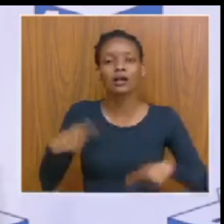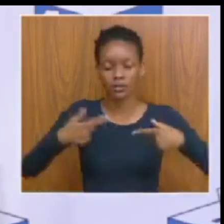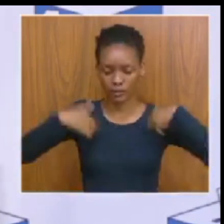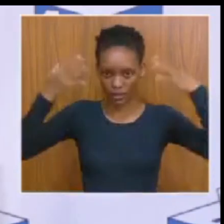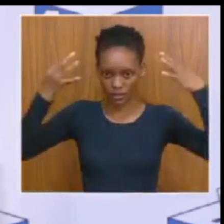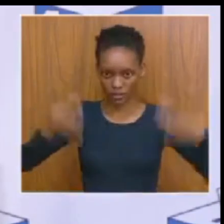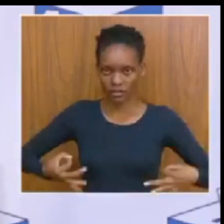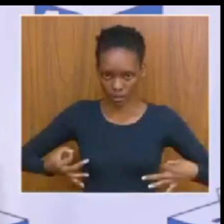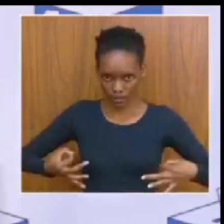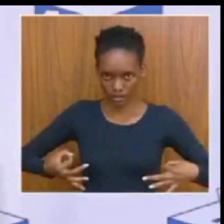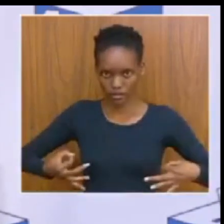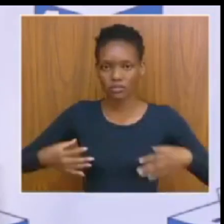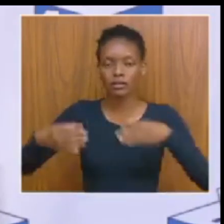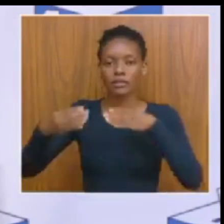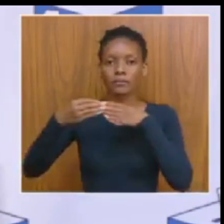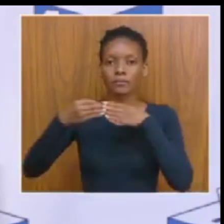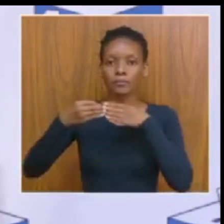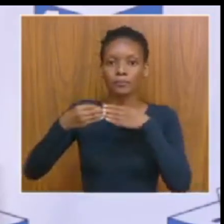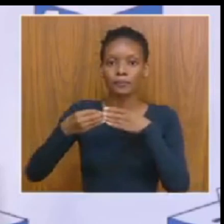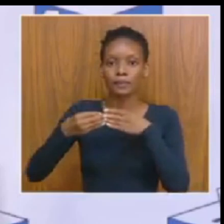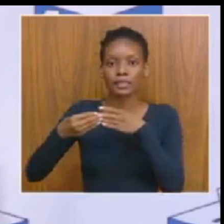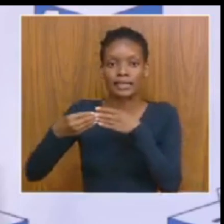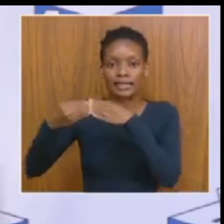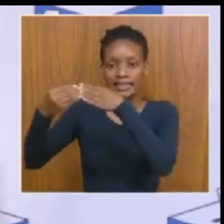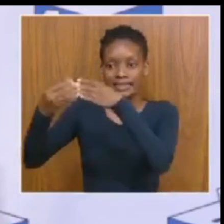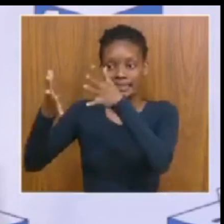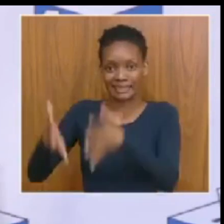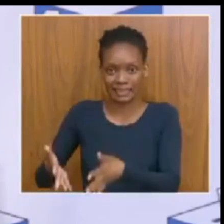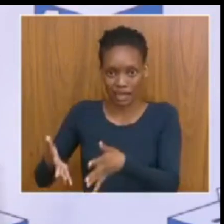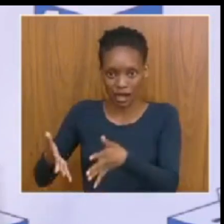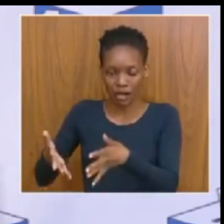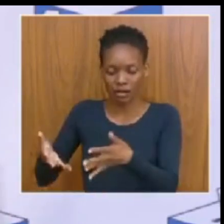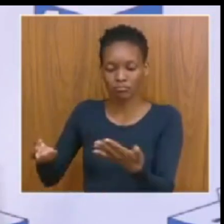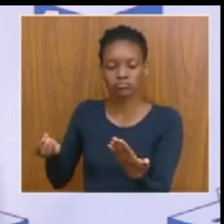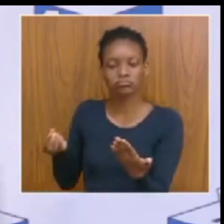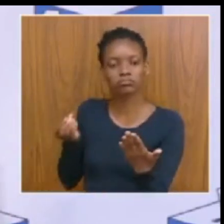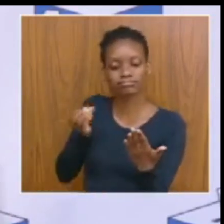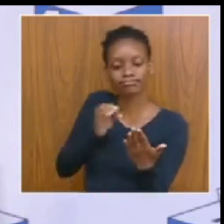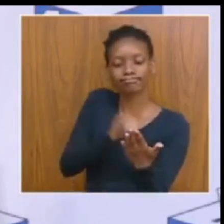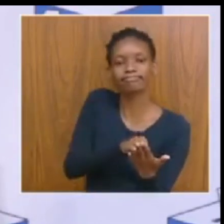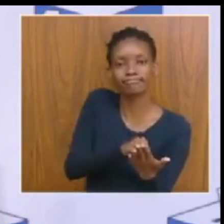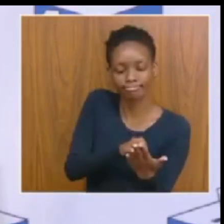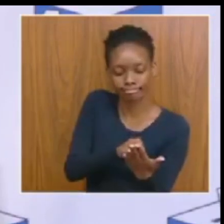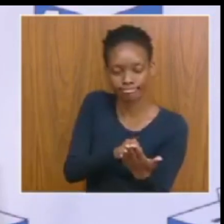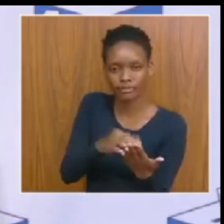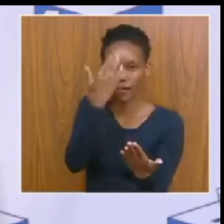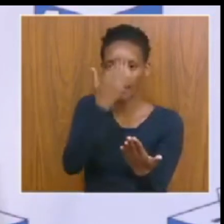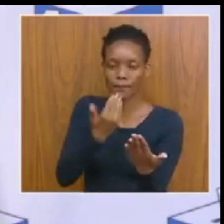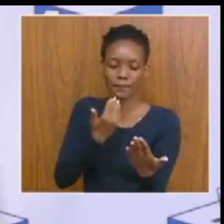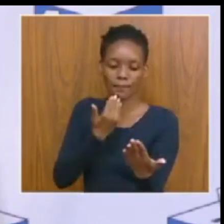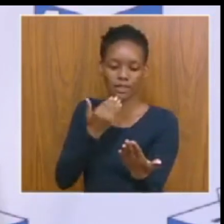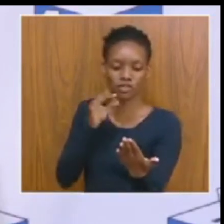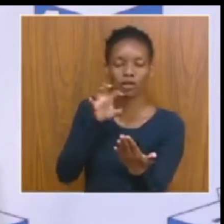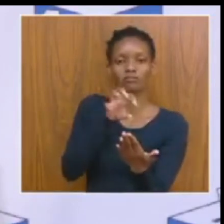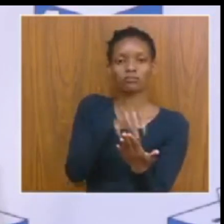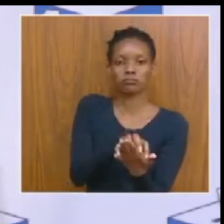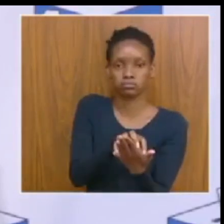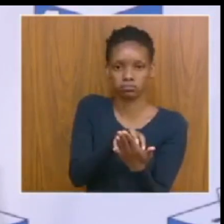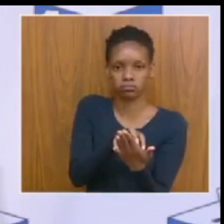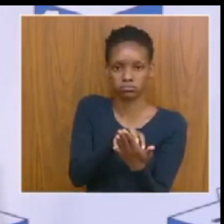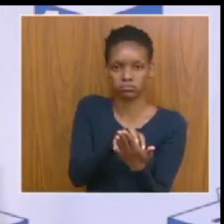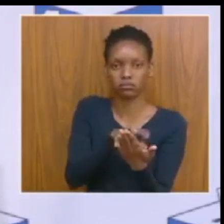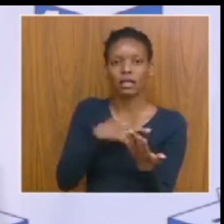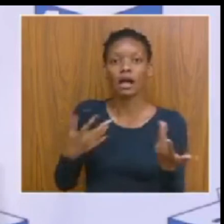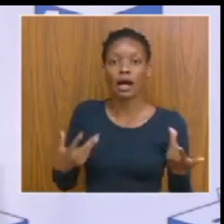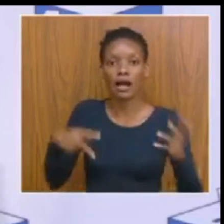photograph of the registered leader of a party will be one of the identifiers is to be found in